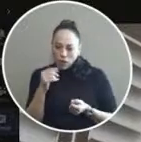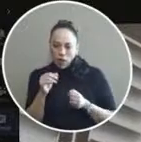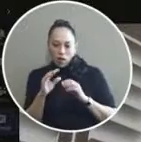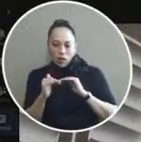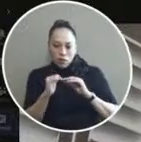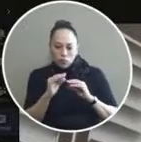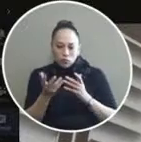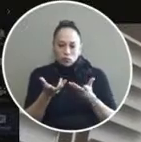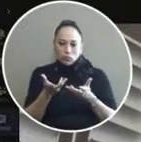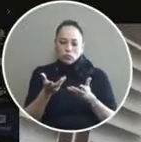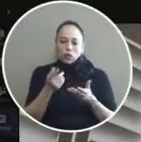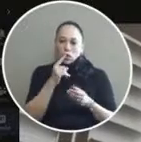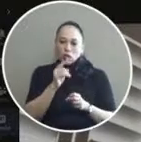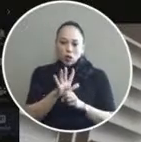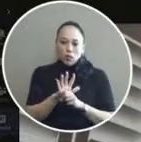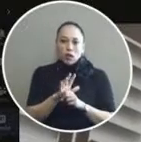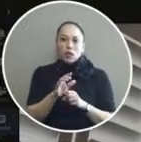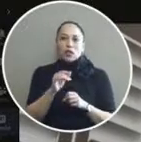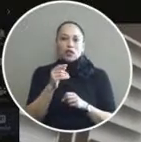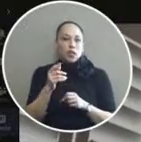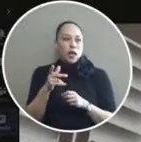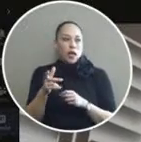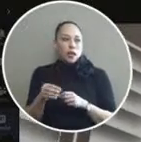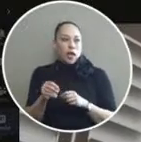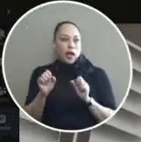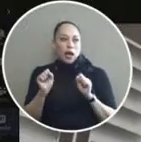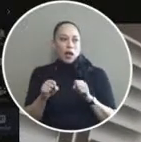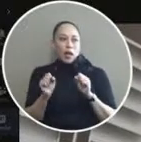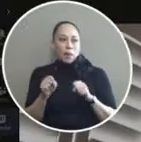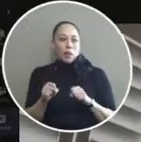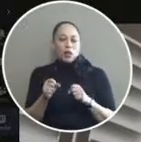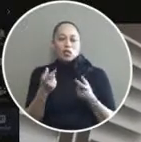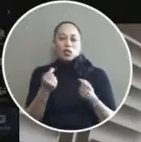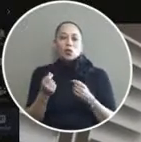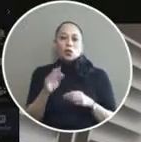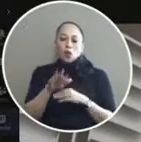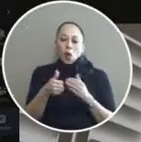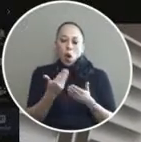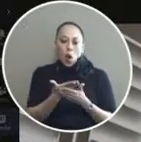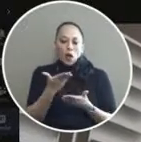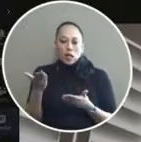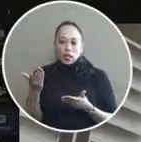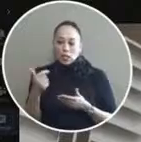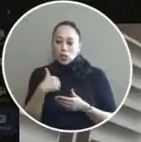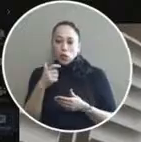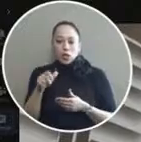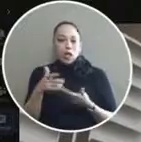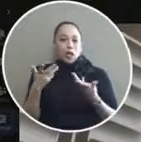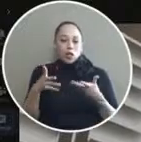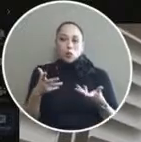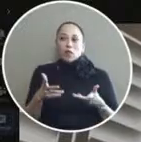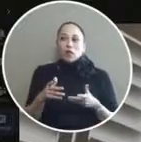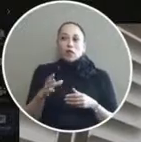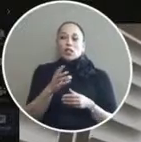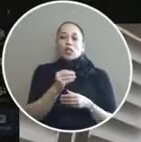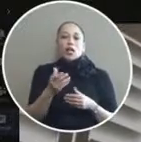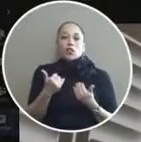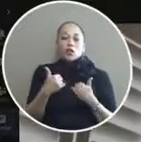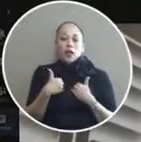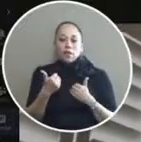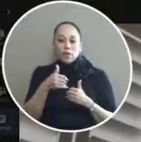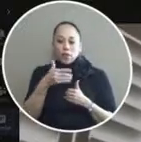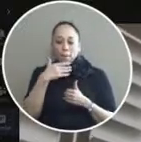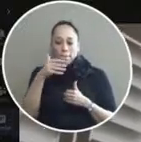shown a tremendous amount of intellectual capacity to do all the things that we need to get done in order to have a better